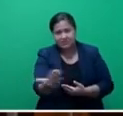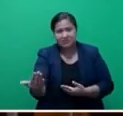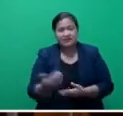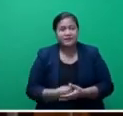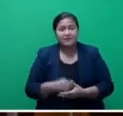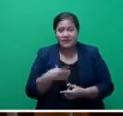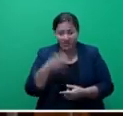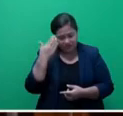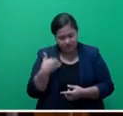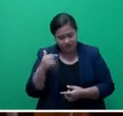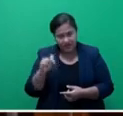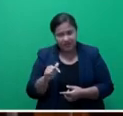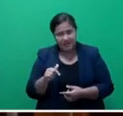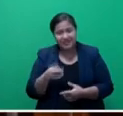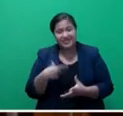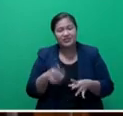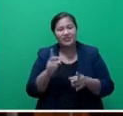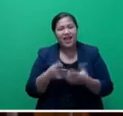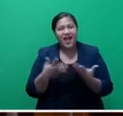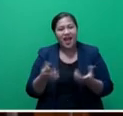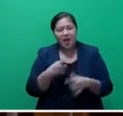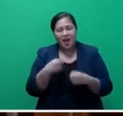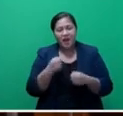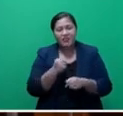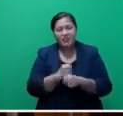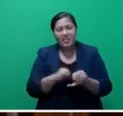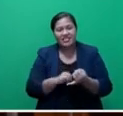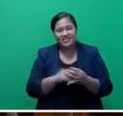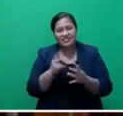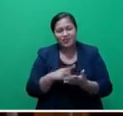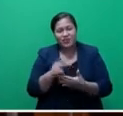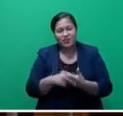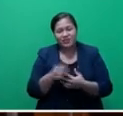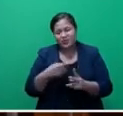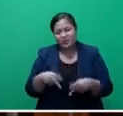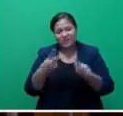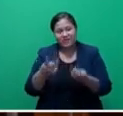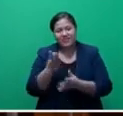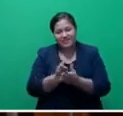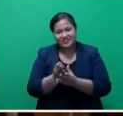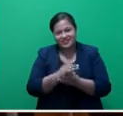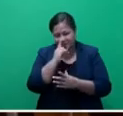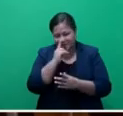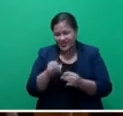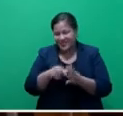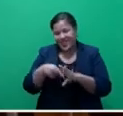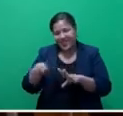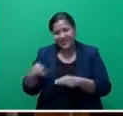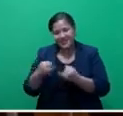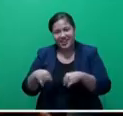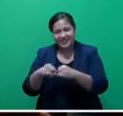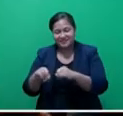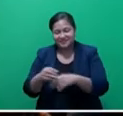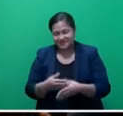pay close attention to GSS at all times so that we actually provide these services to our people in the maritime areas. I thank you, sir. I hope that's a good